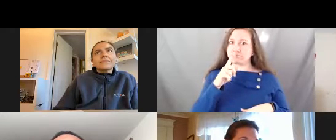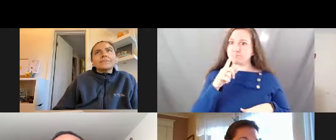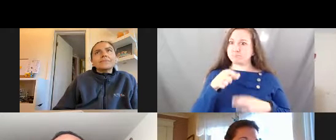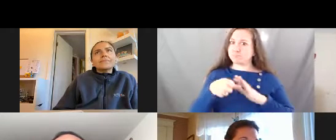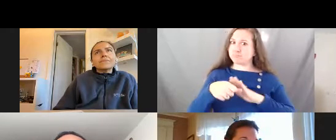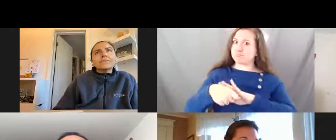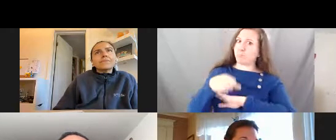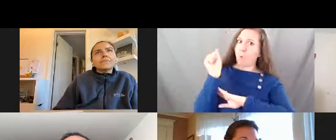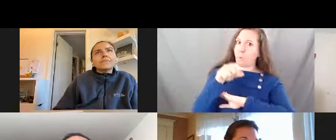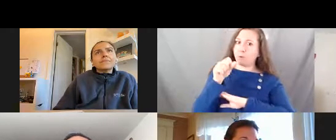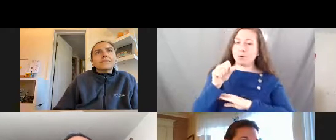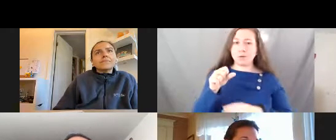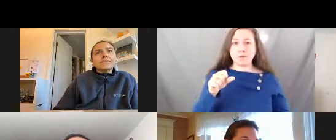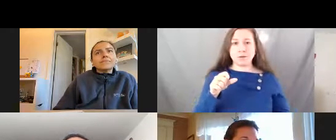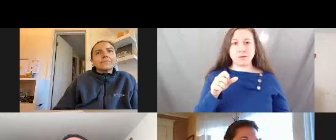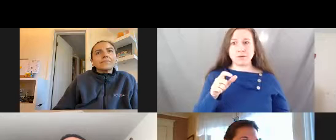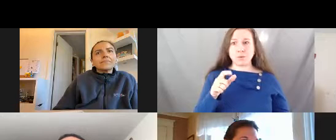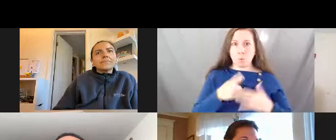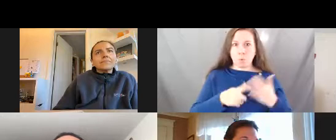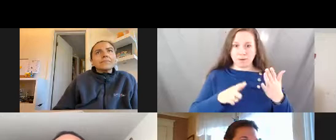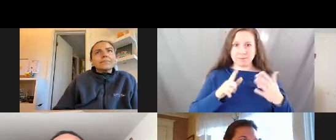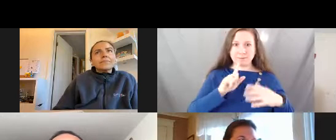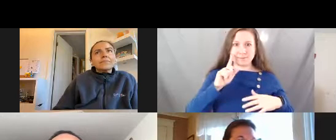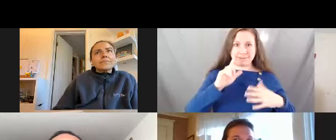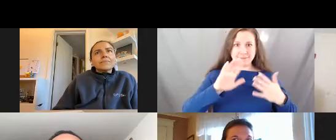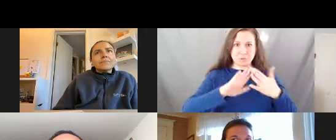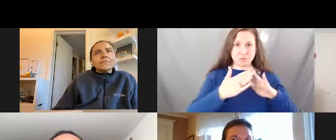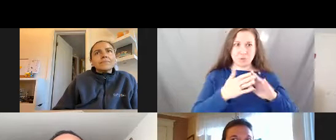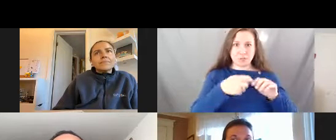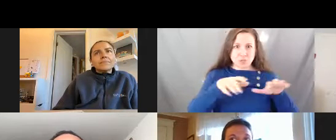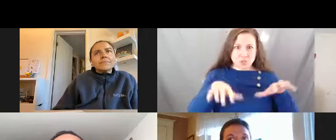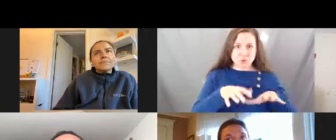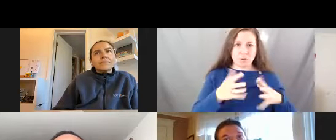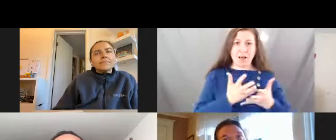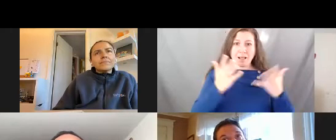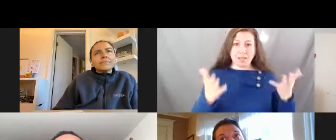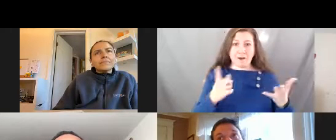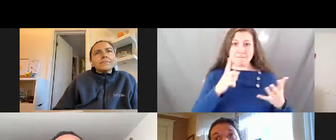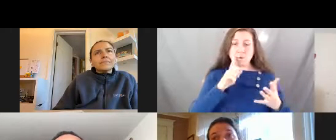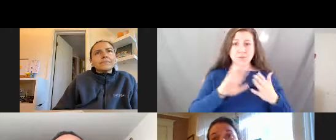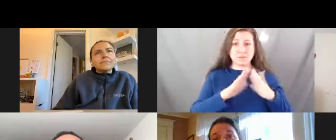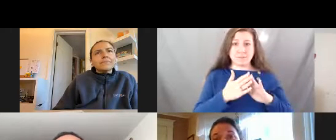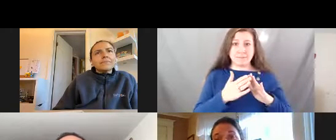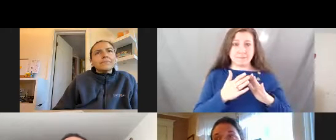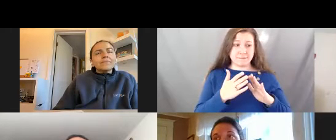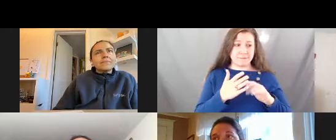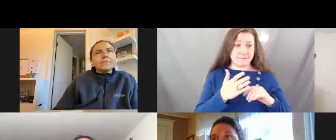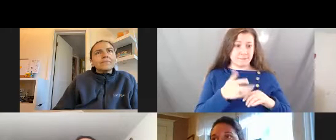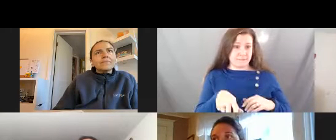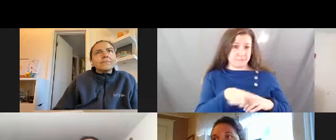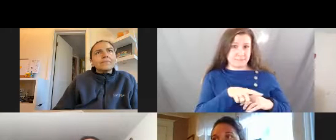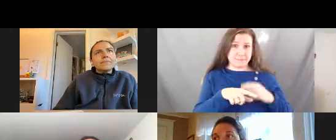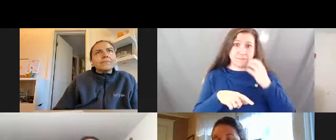deaf community program in general. I feel like they do a lot for the deaf community here. Excuse me. Be